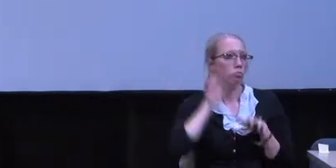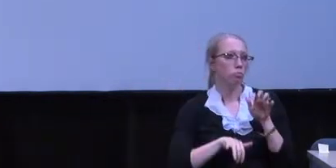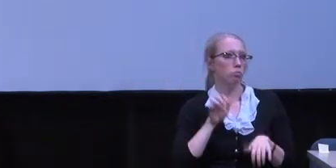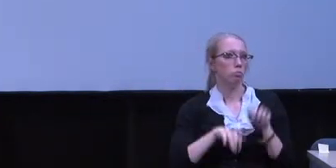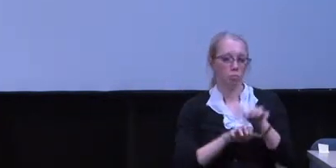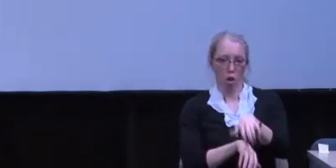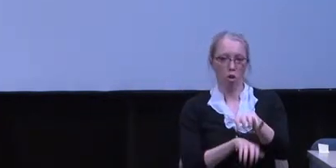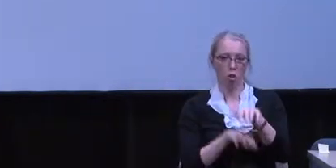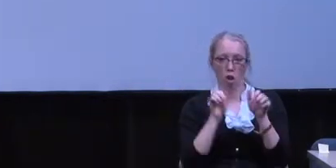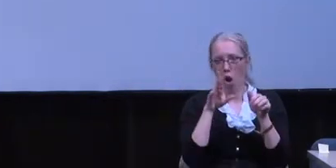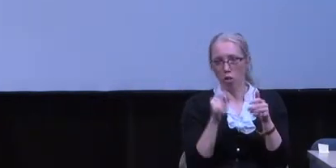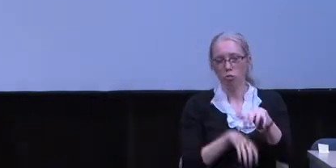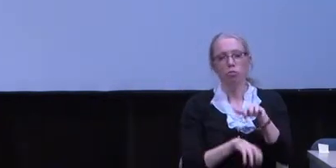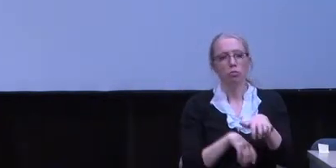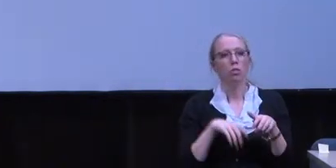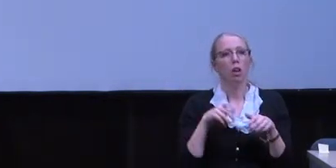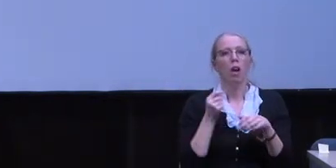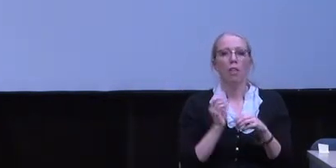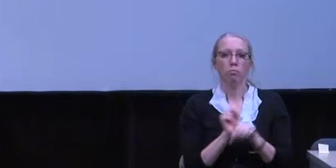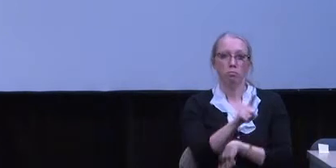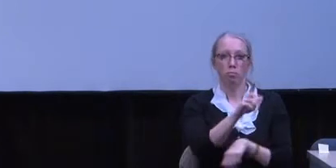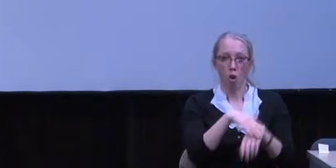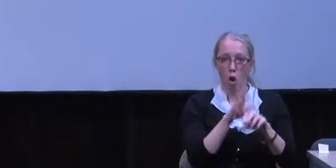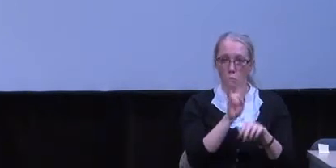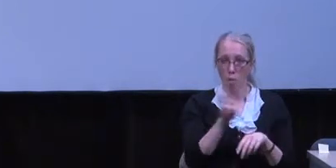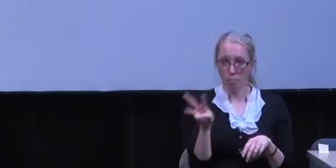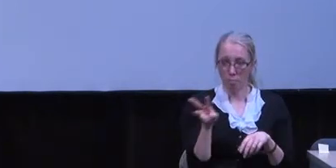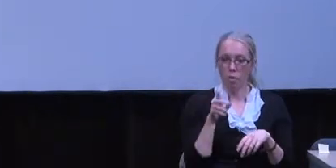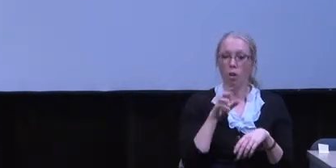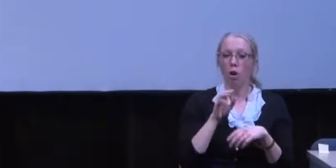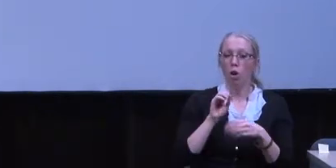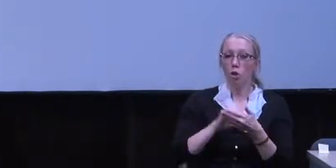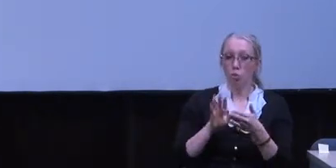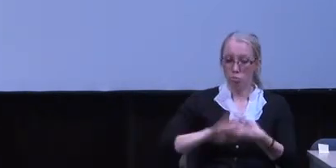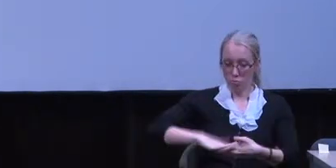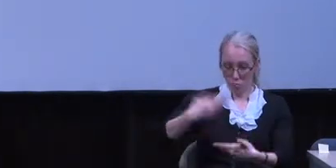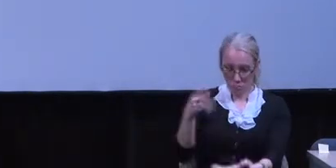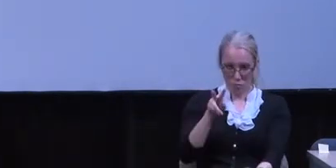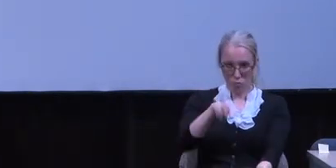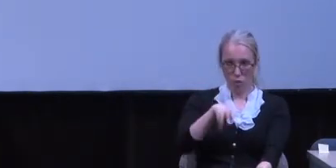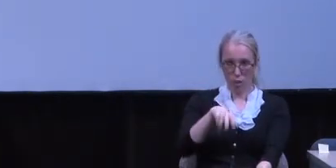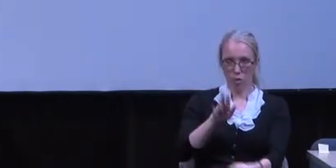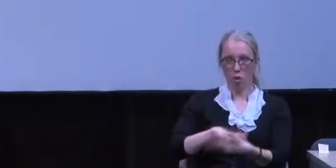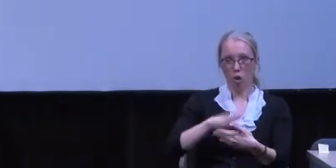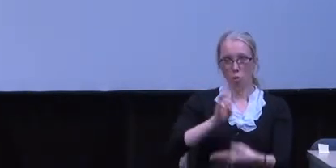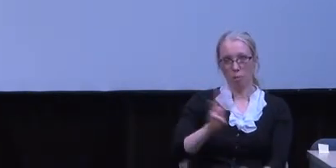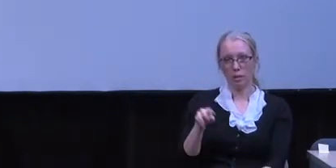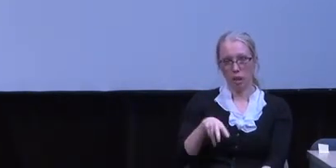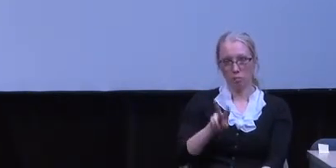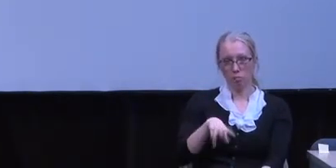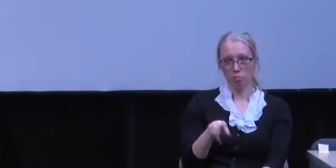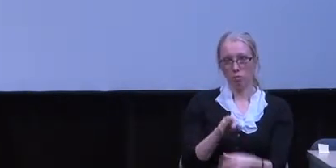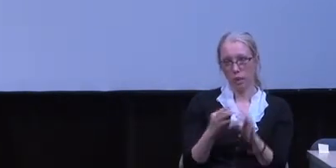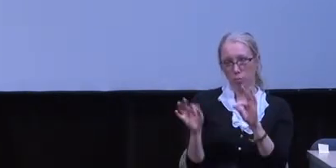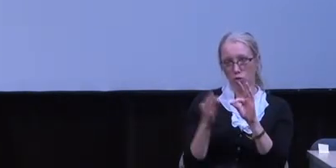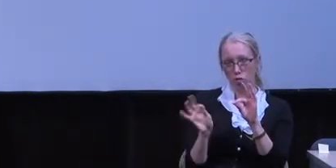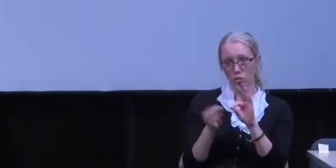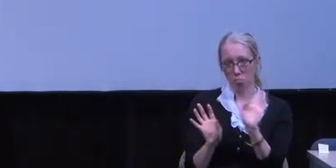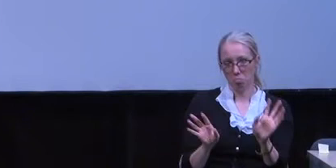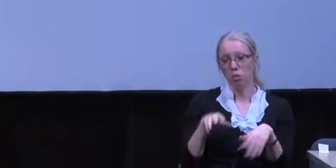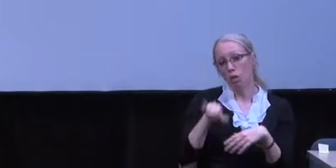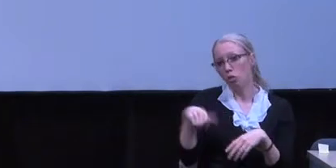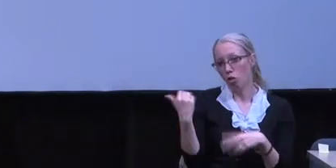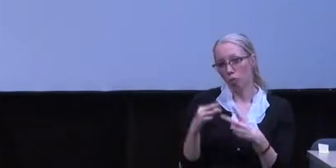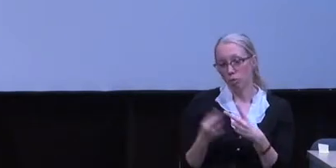a website and they give the link to the student so that they have real-time captionings. So if that is the